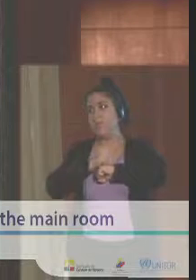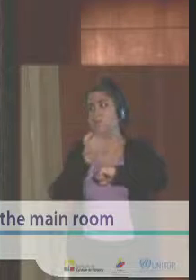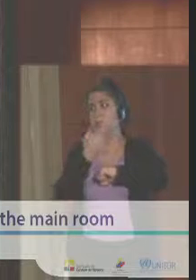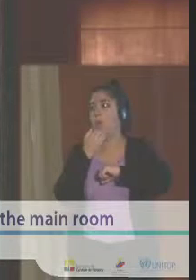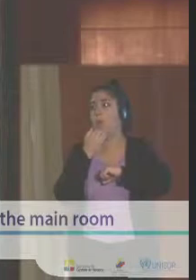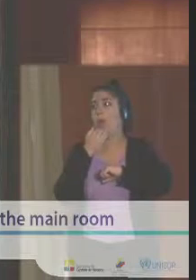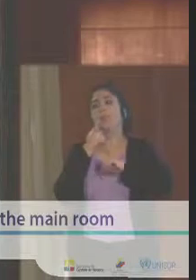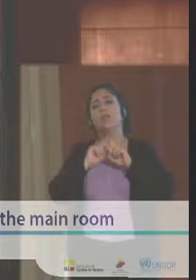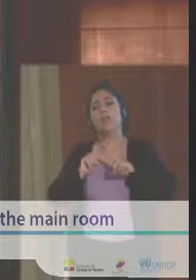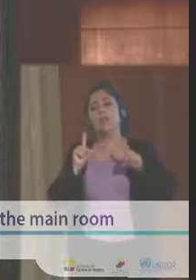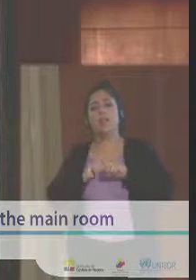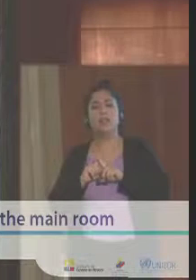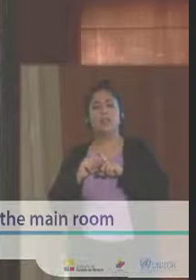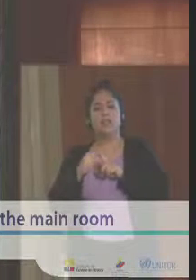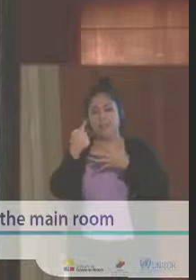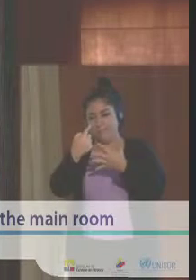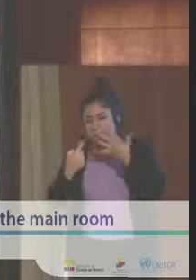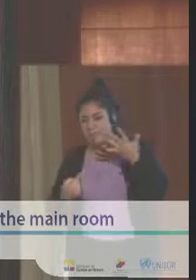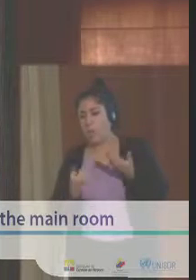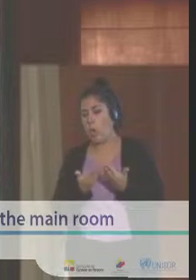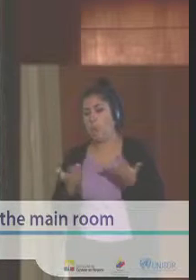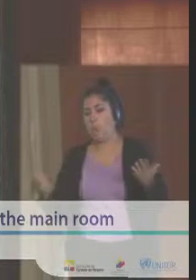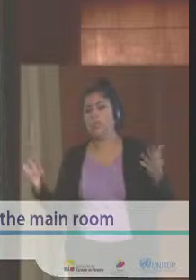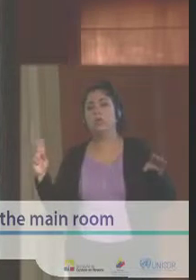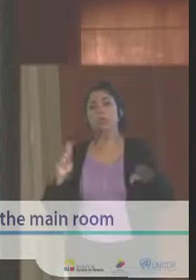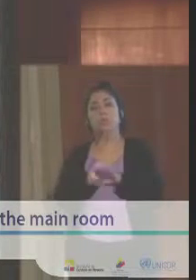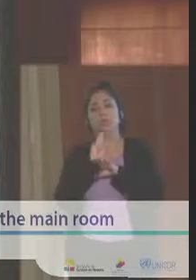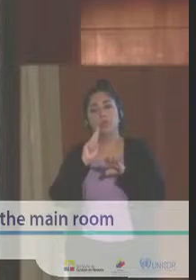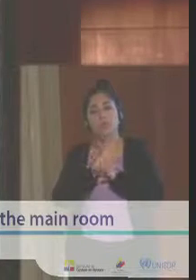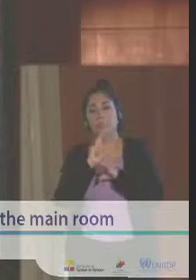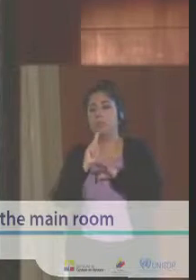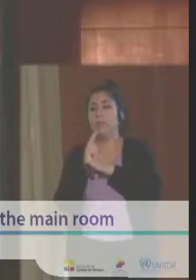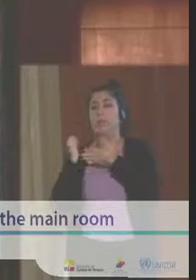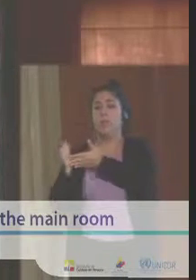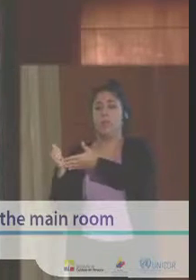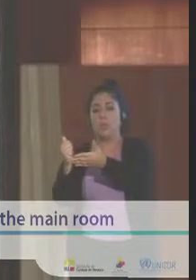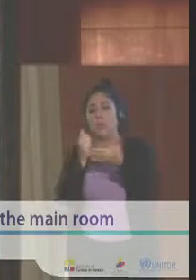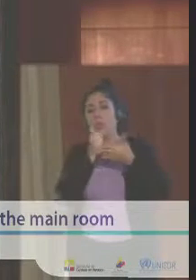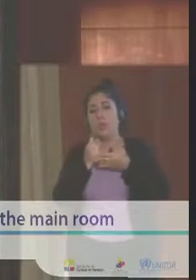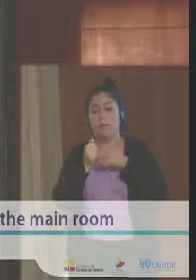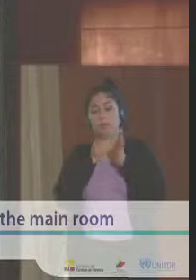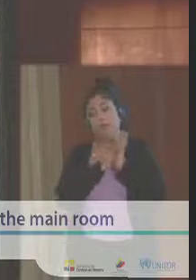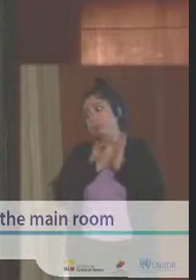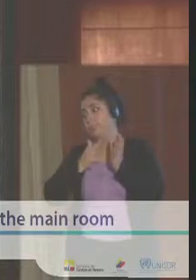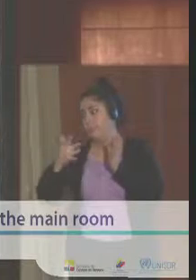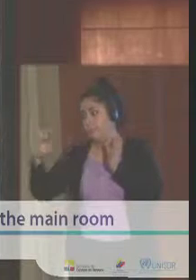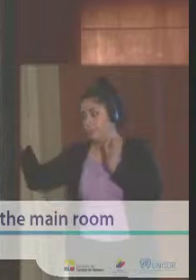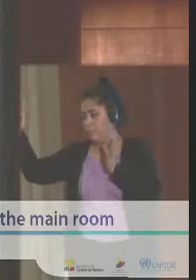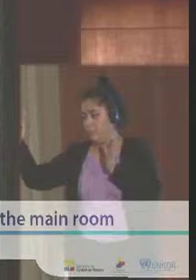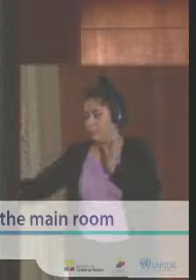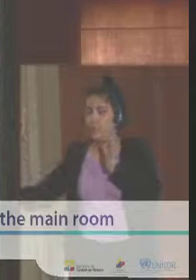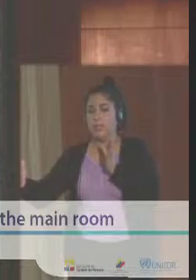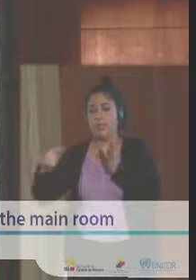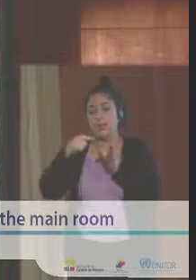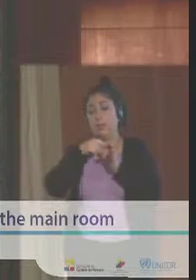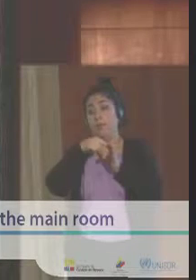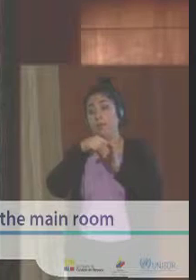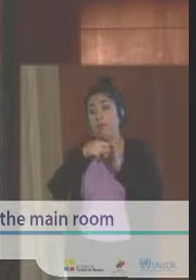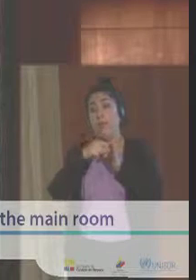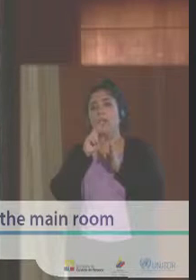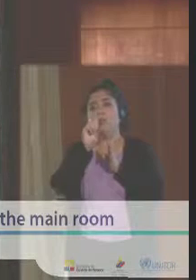in all of the methodological tools that have been applied in that timeline that I showed you. How,